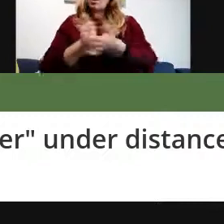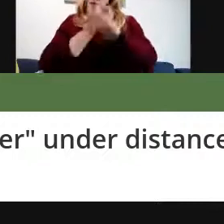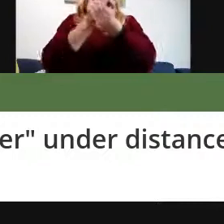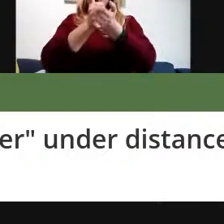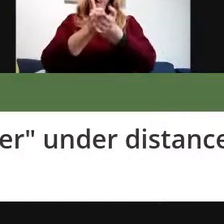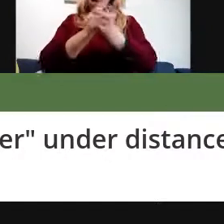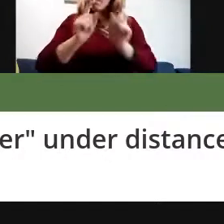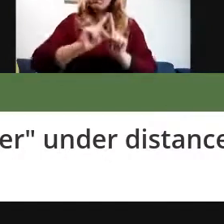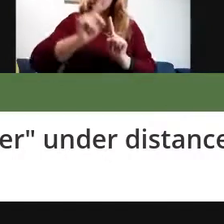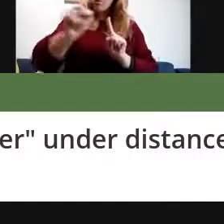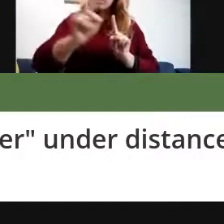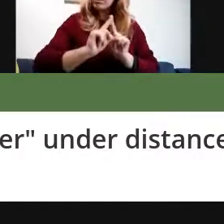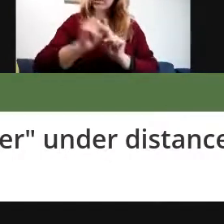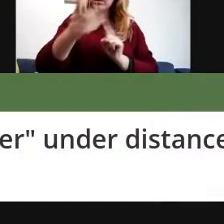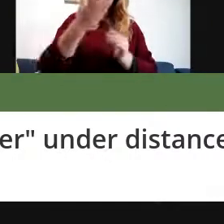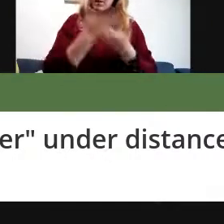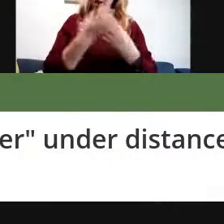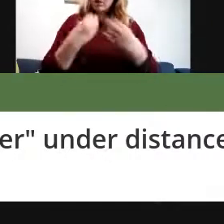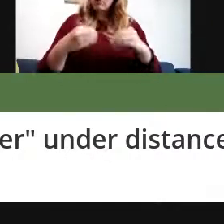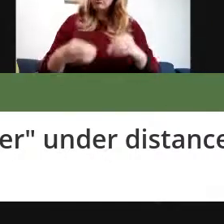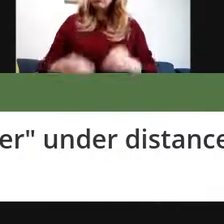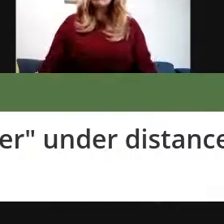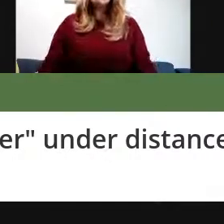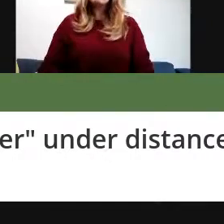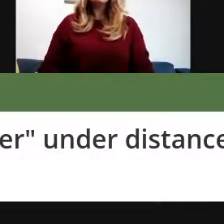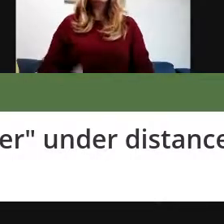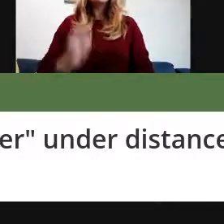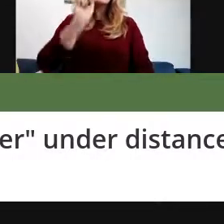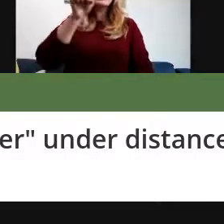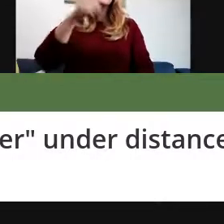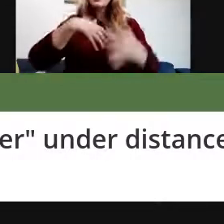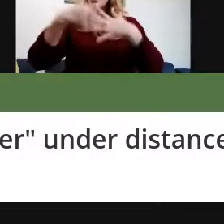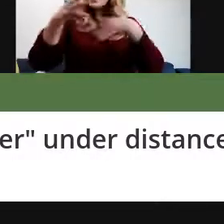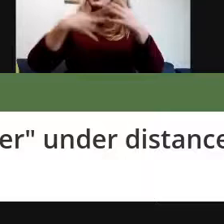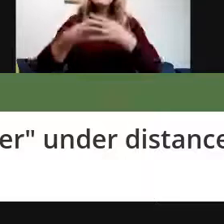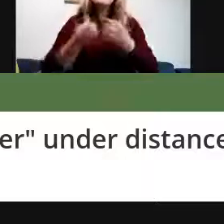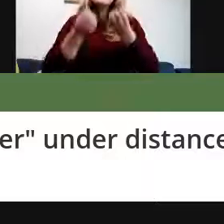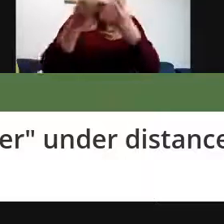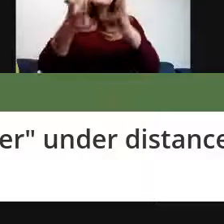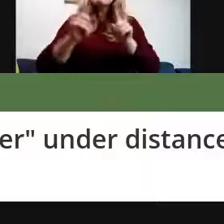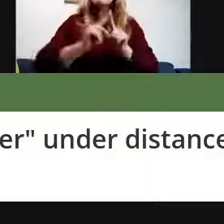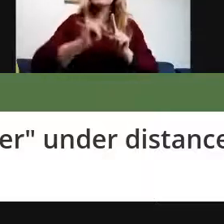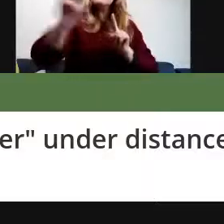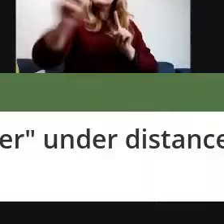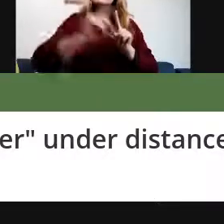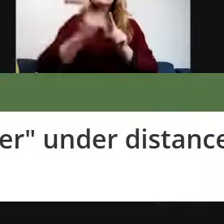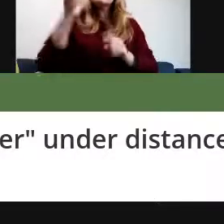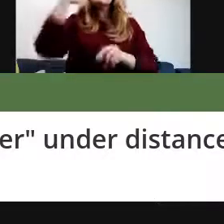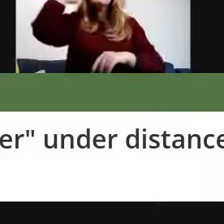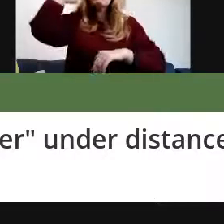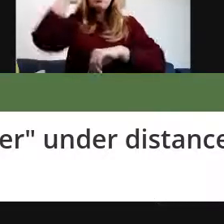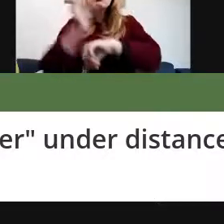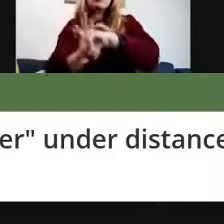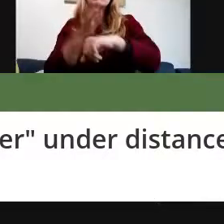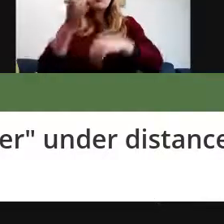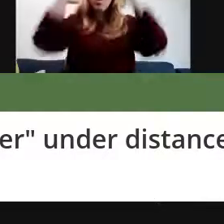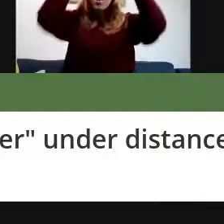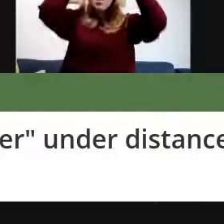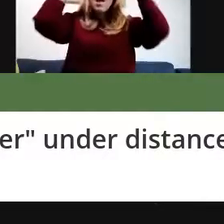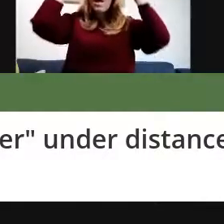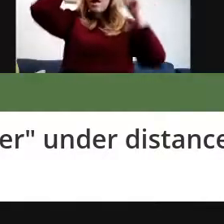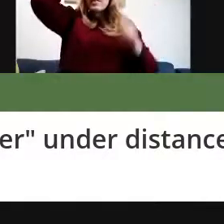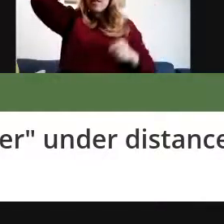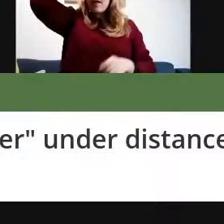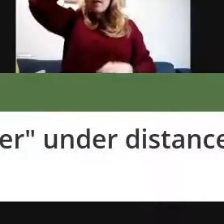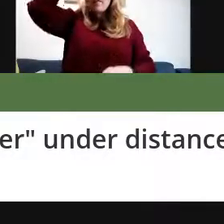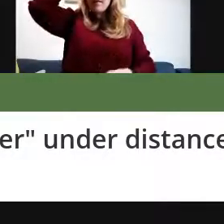Yes, absolutely. Anything that gives you the distance, whether it's on the smartwatch or the one that the guys wear on their cap, or the one that